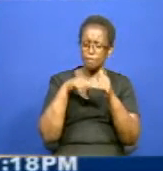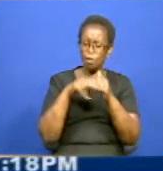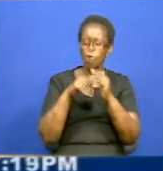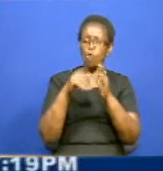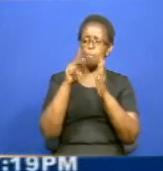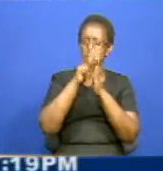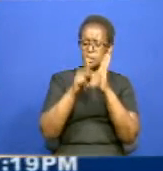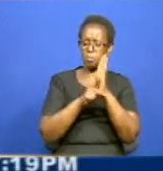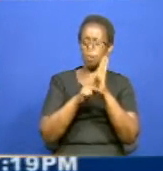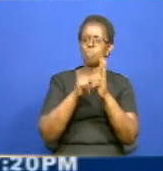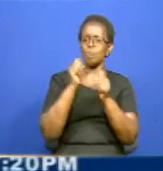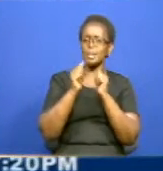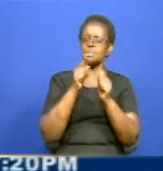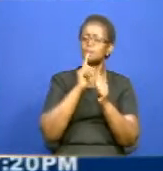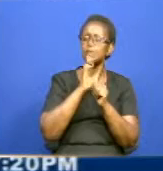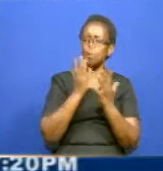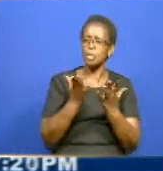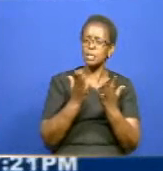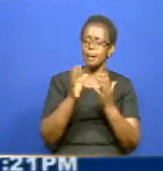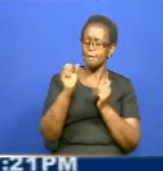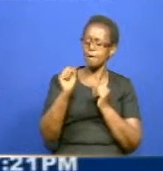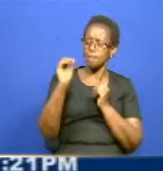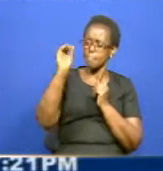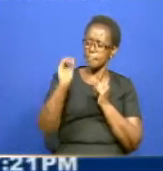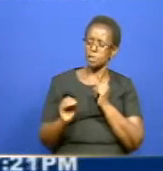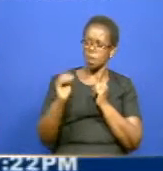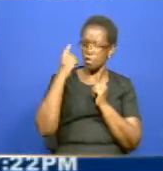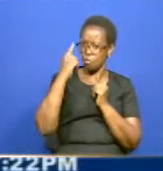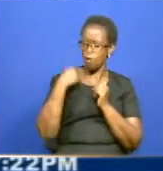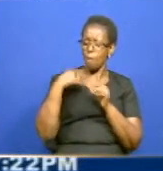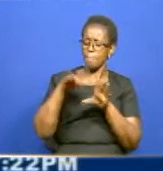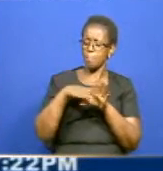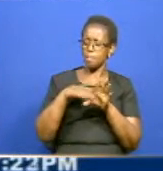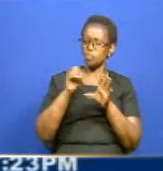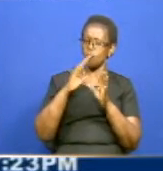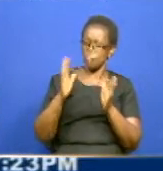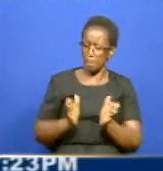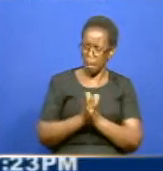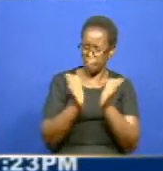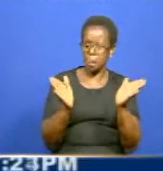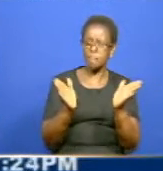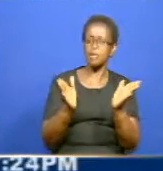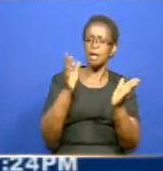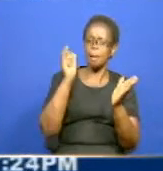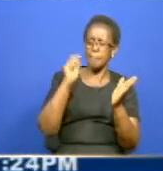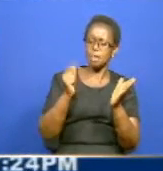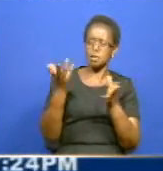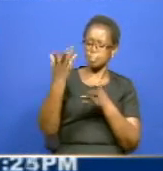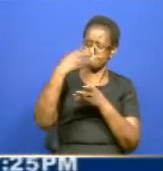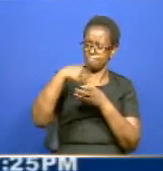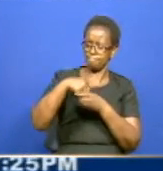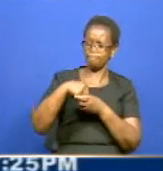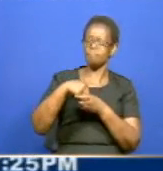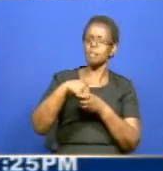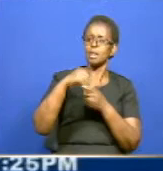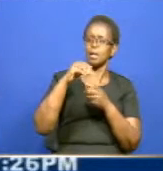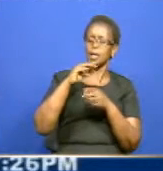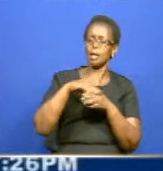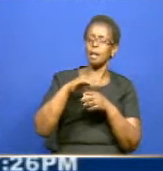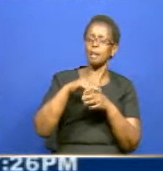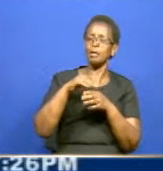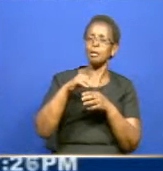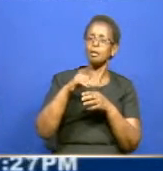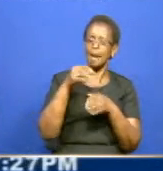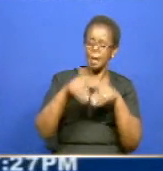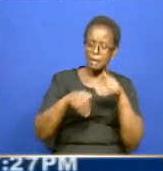least 5% of members of the public in elective and appointive bodies are persons with disabilities.